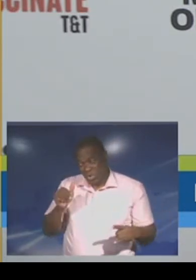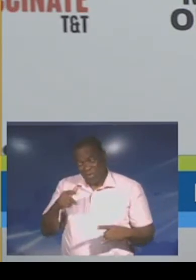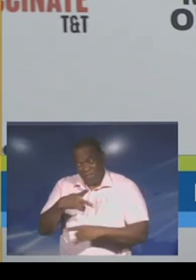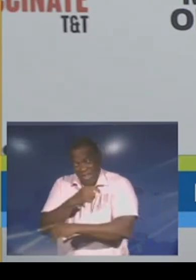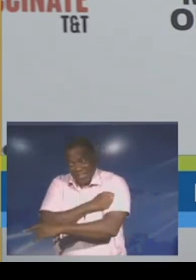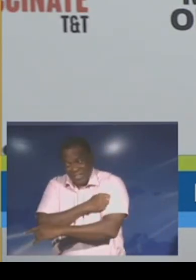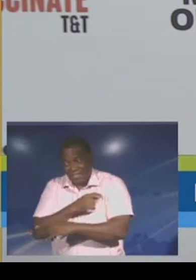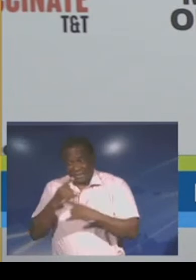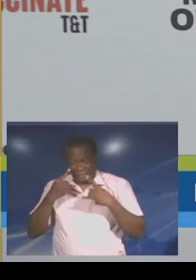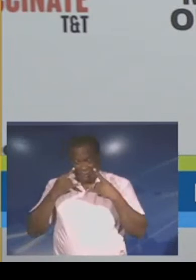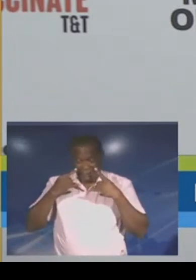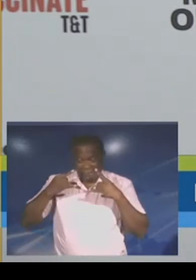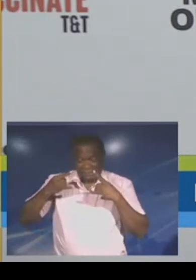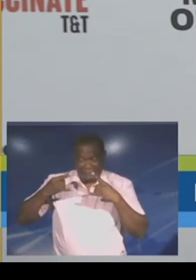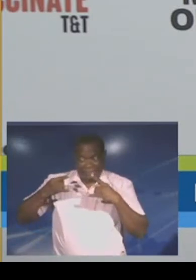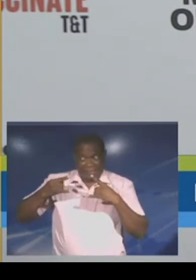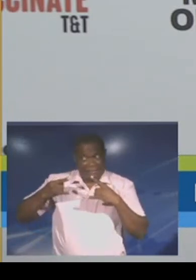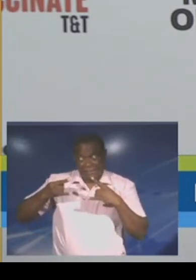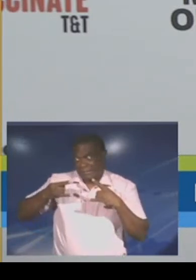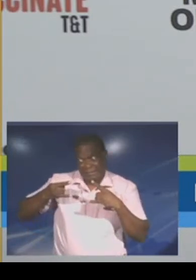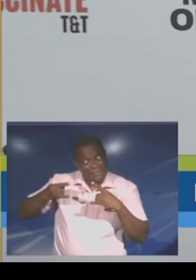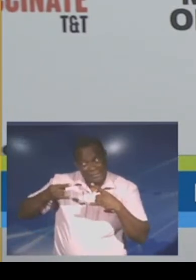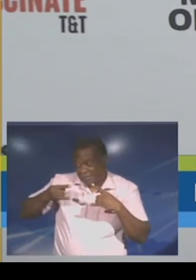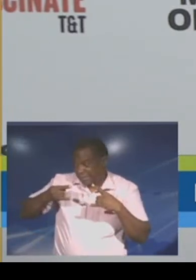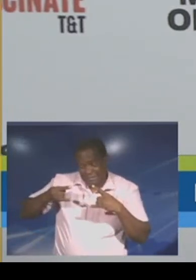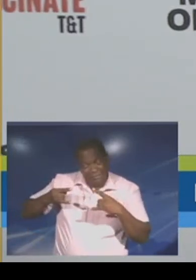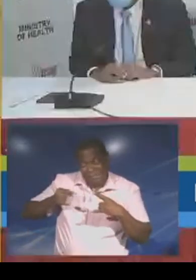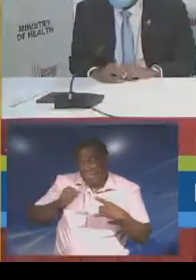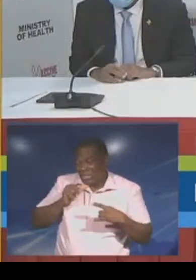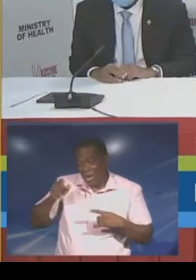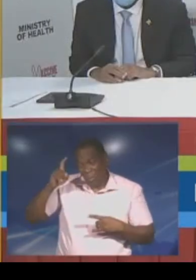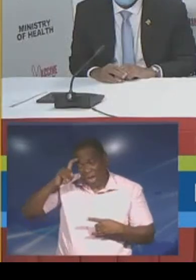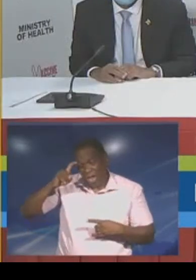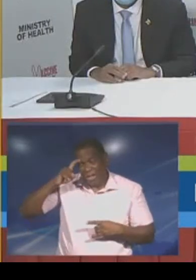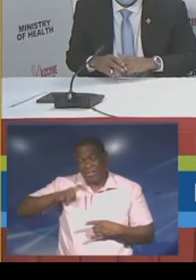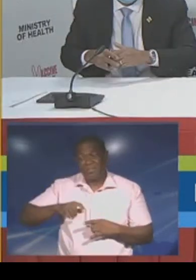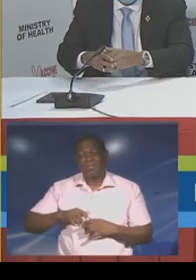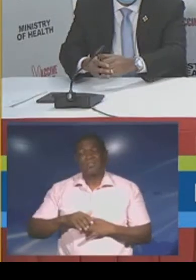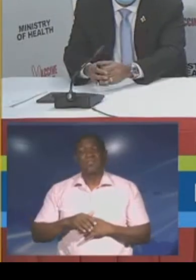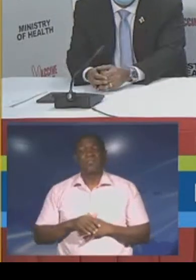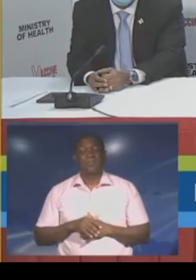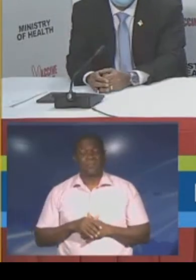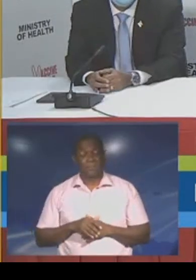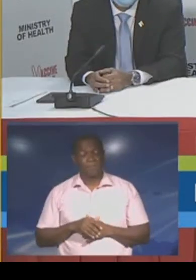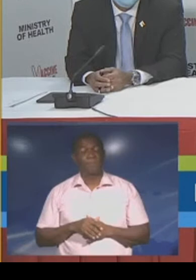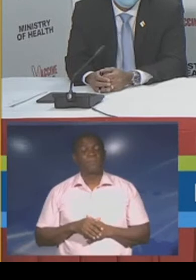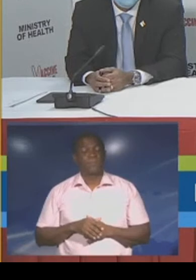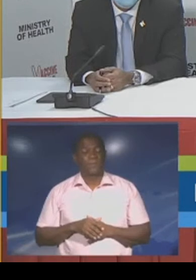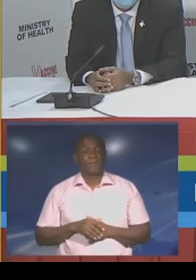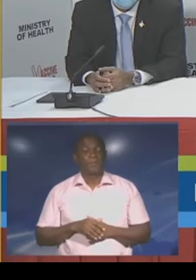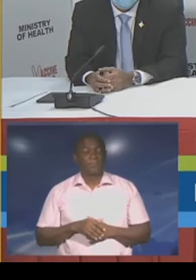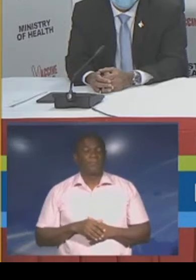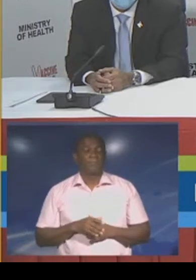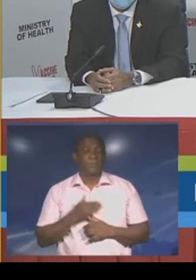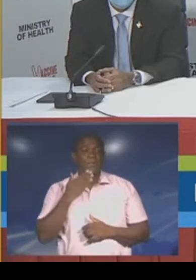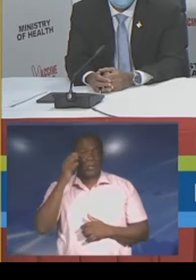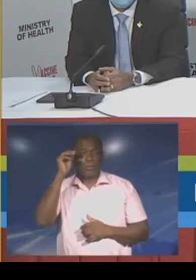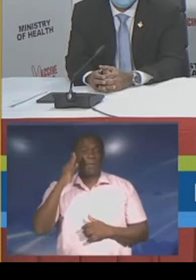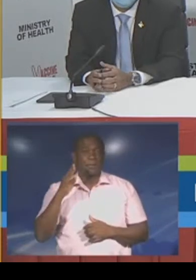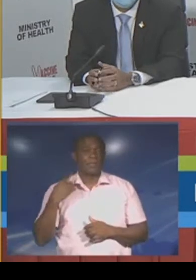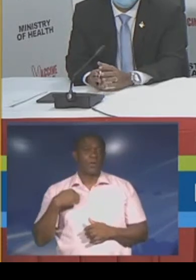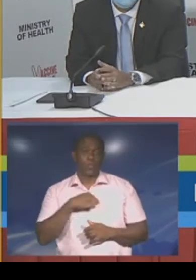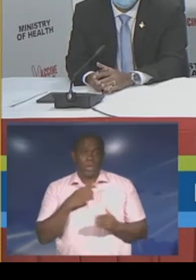yet vaccinated. Thank you very much, Minister. And we do at the Ministry of Health continue to urge persons to